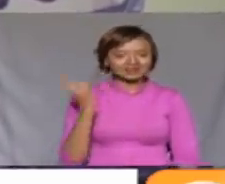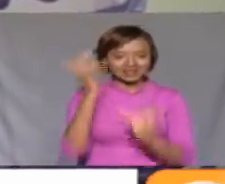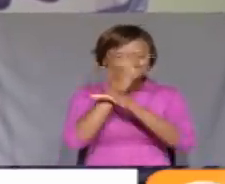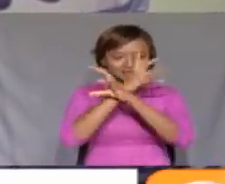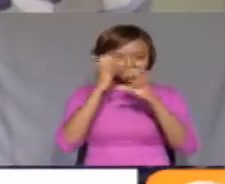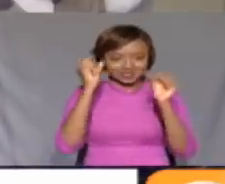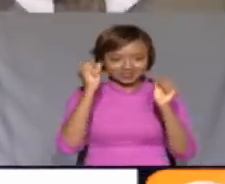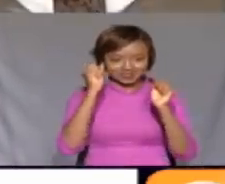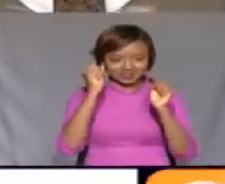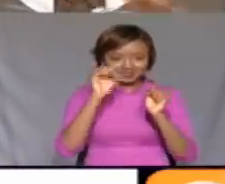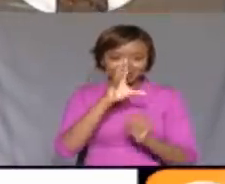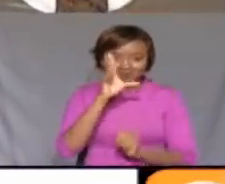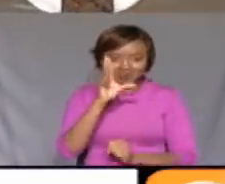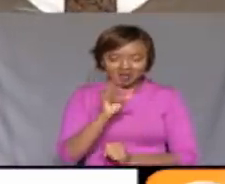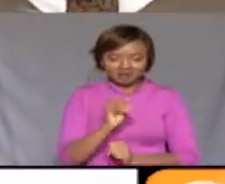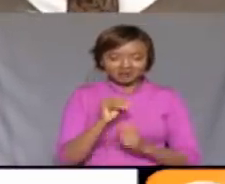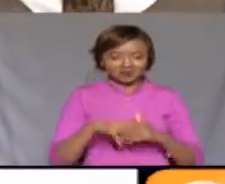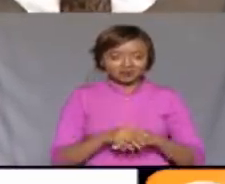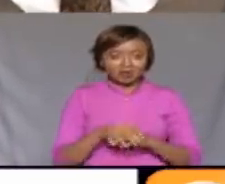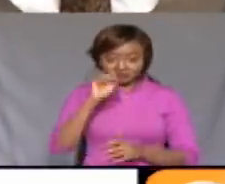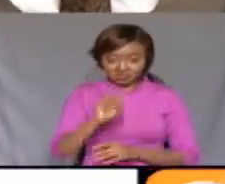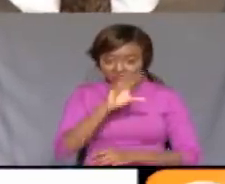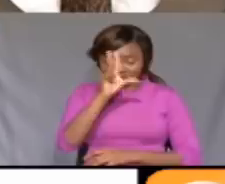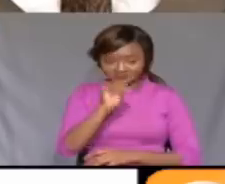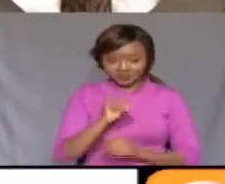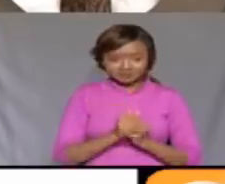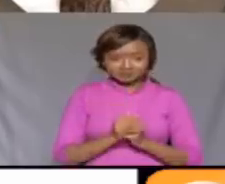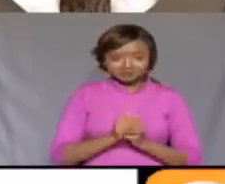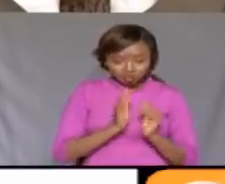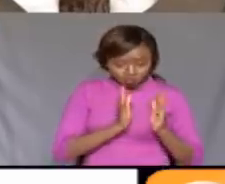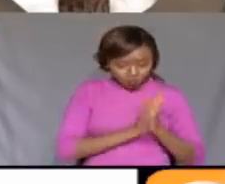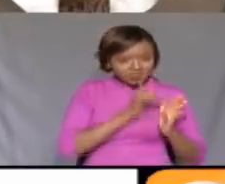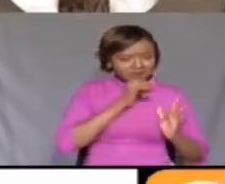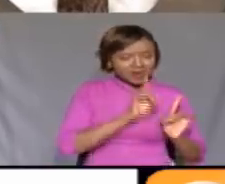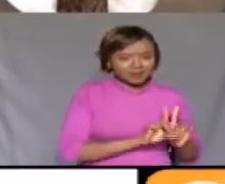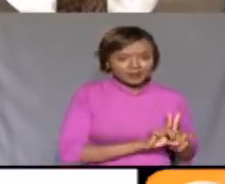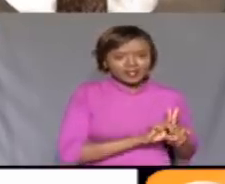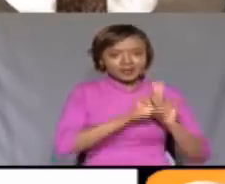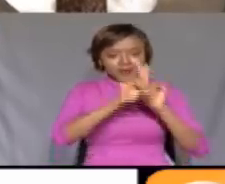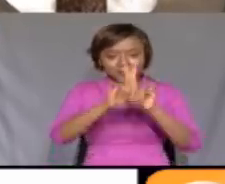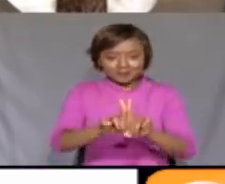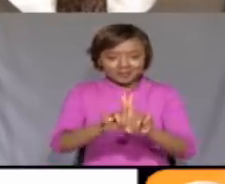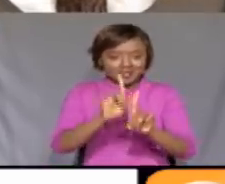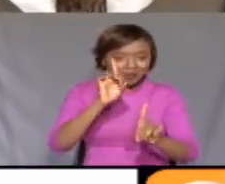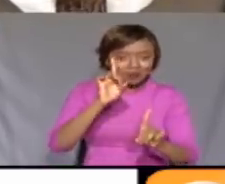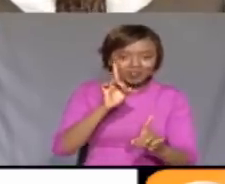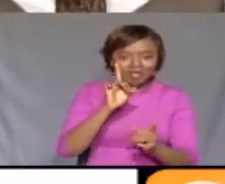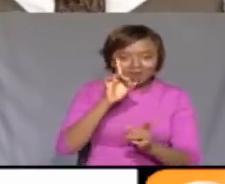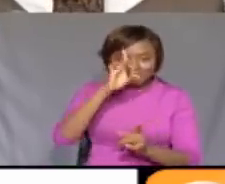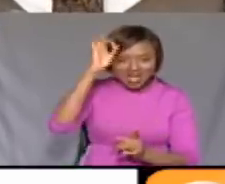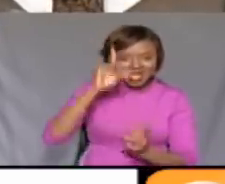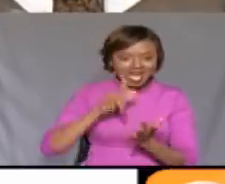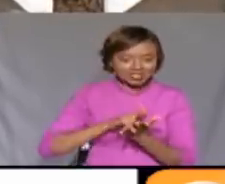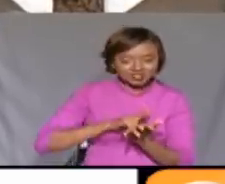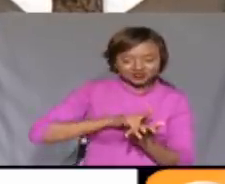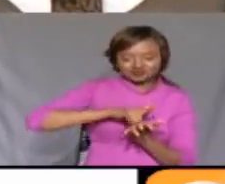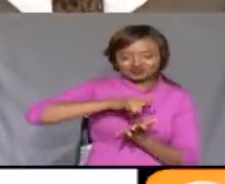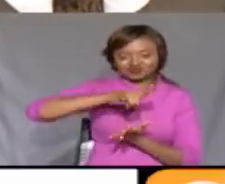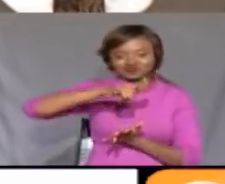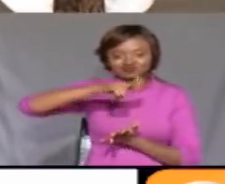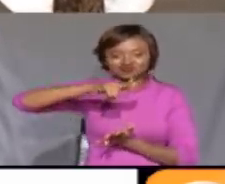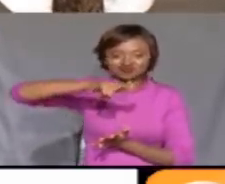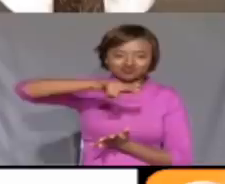Africa. With Johnson Barasa, we flew in Mandela's presidential jet from the